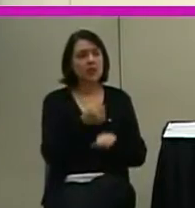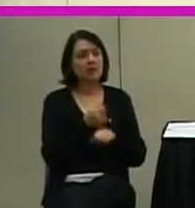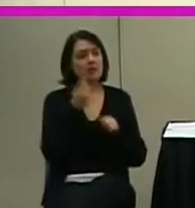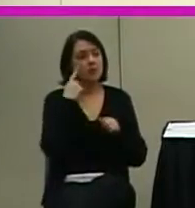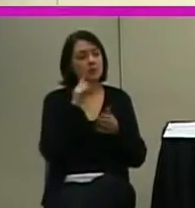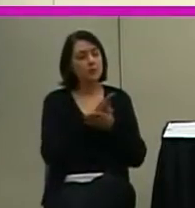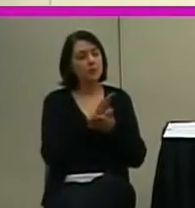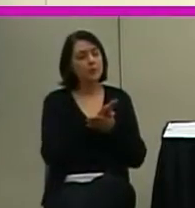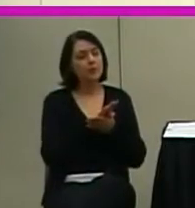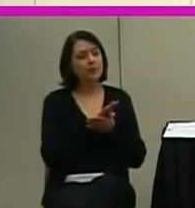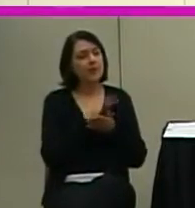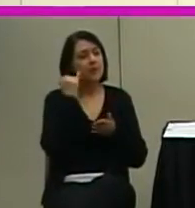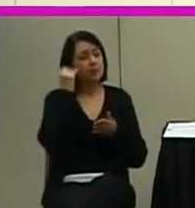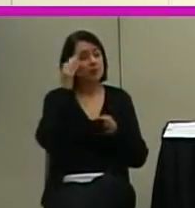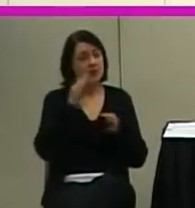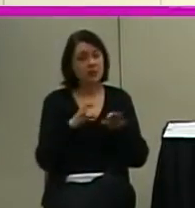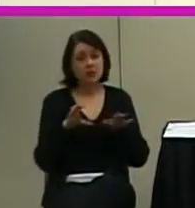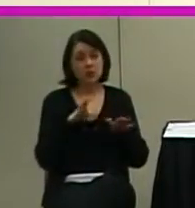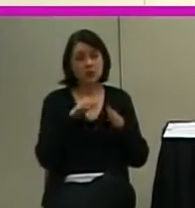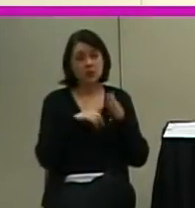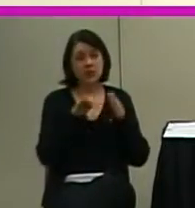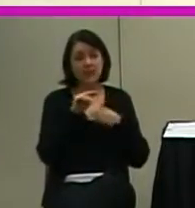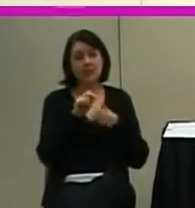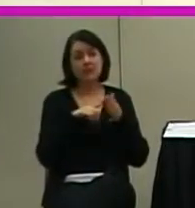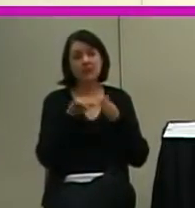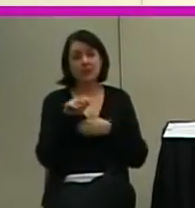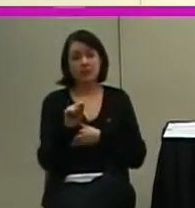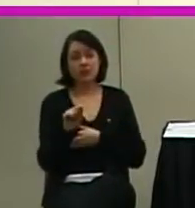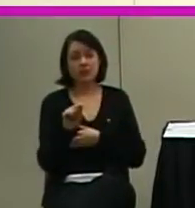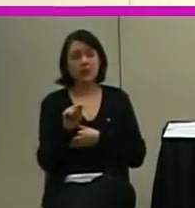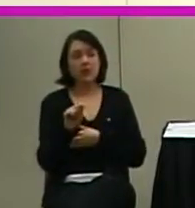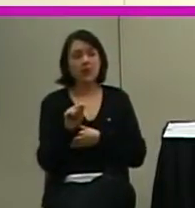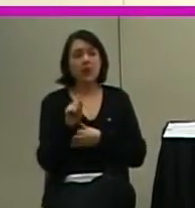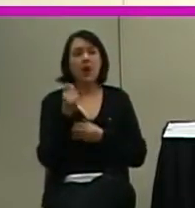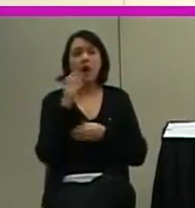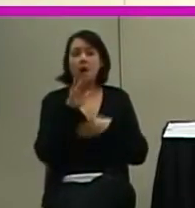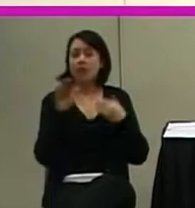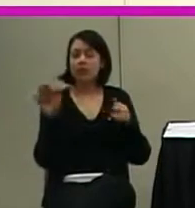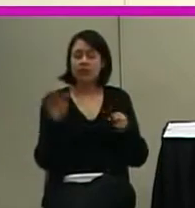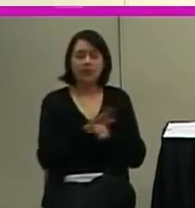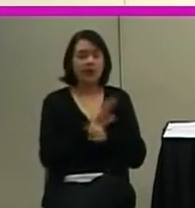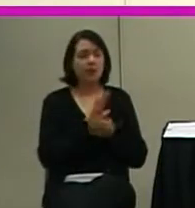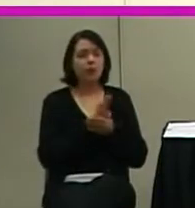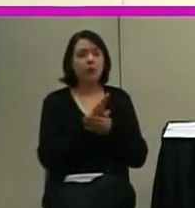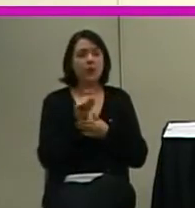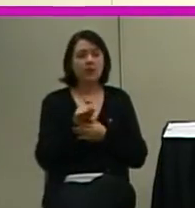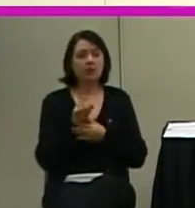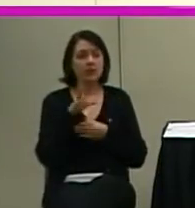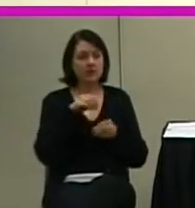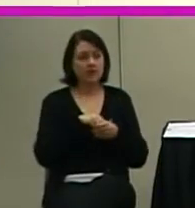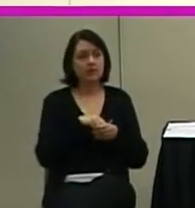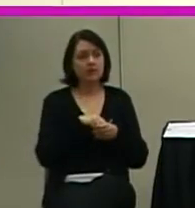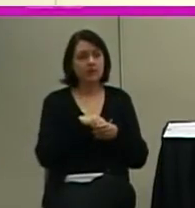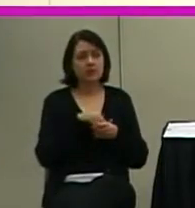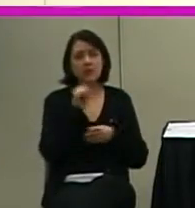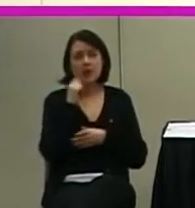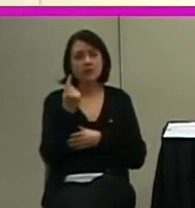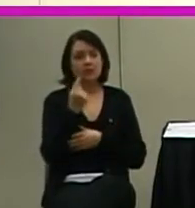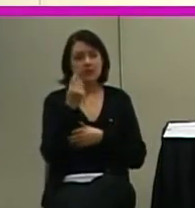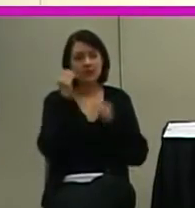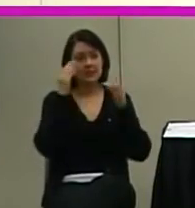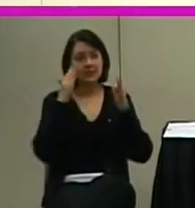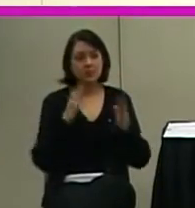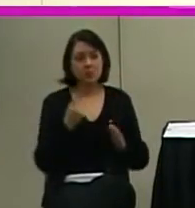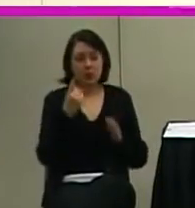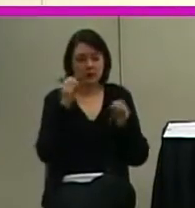school. So if you decide to do check-in, check-out in a school you're working with, everybody in the school has to do check-in, check-out. Not just the teacher